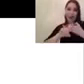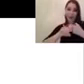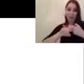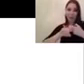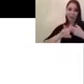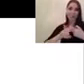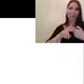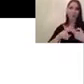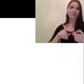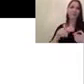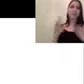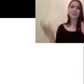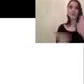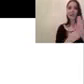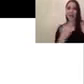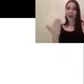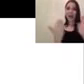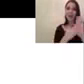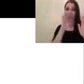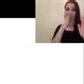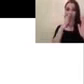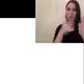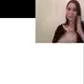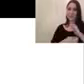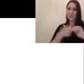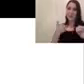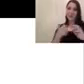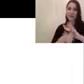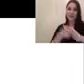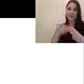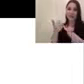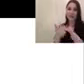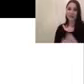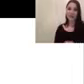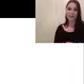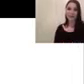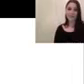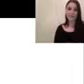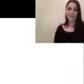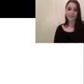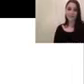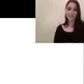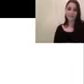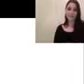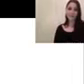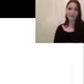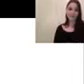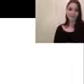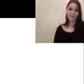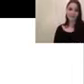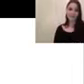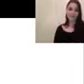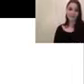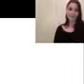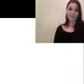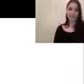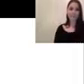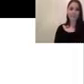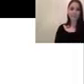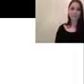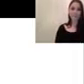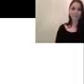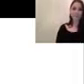sliding window technique to get very dense proposals for the classification and regression